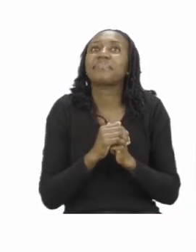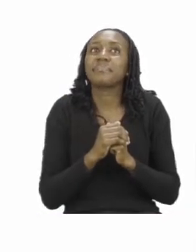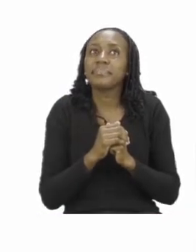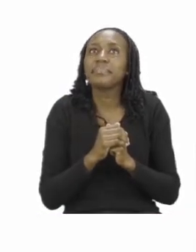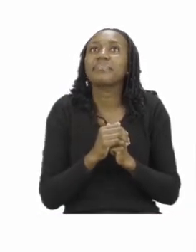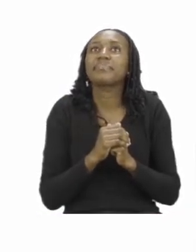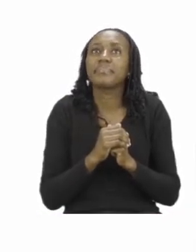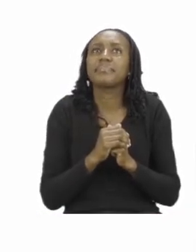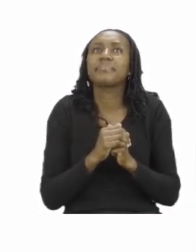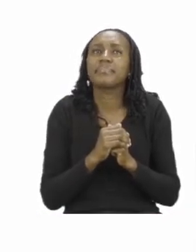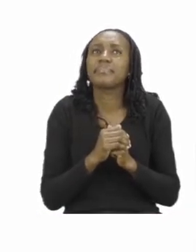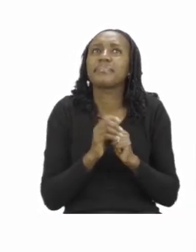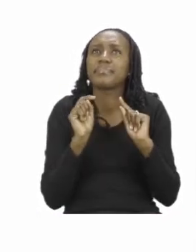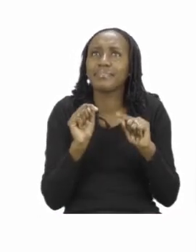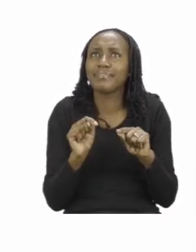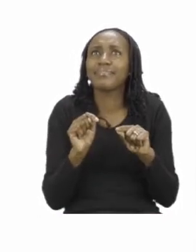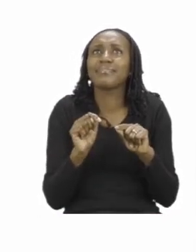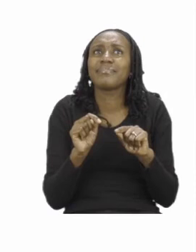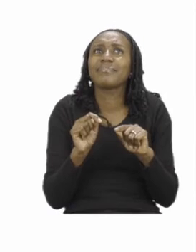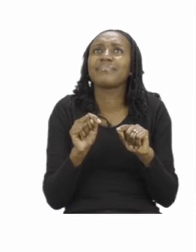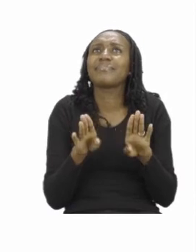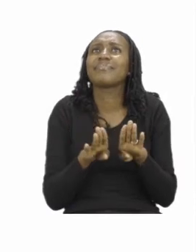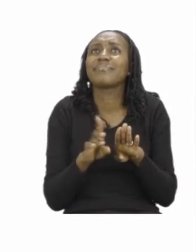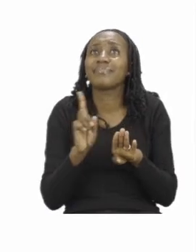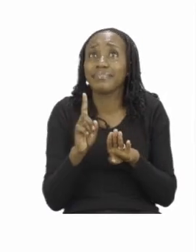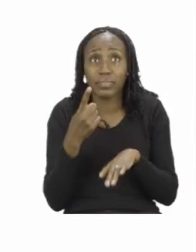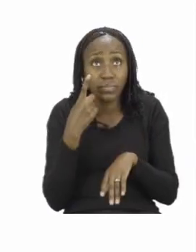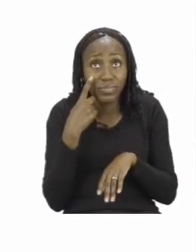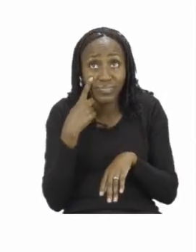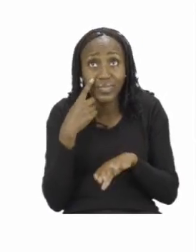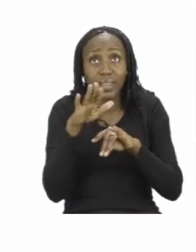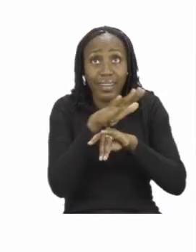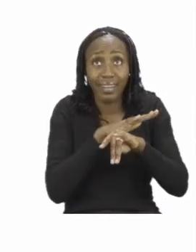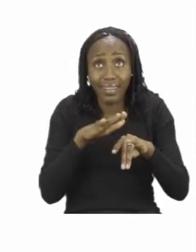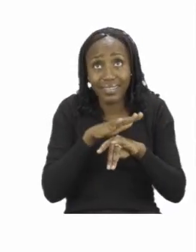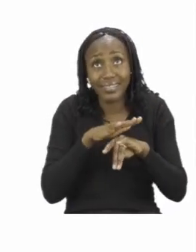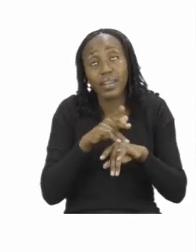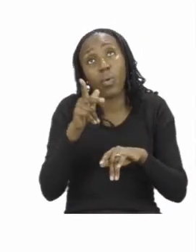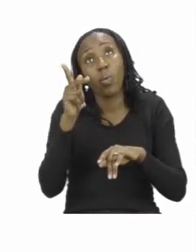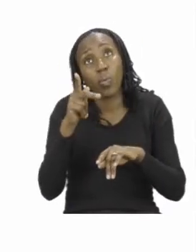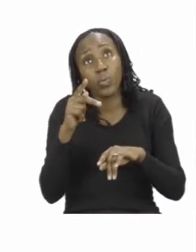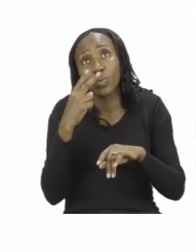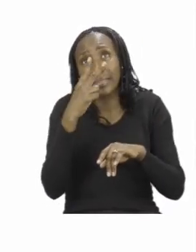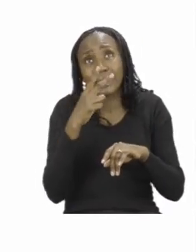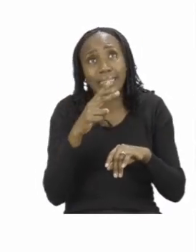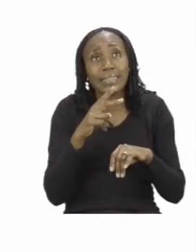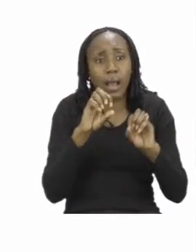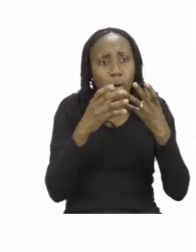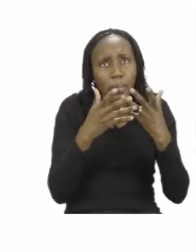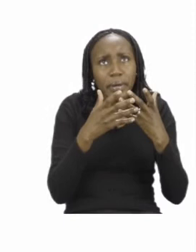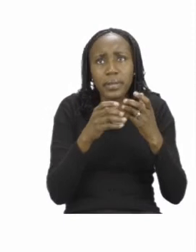are going to be doing a bit more than just looking at animals. It's going to be our job to match the sets to